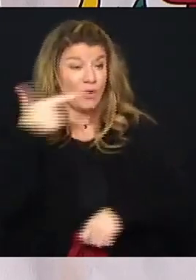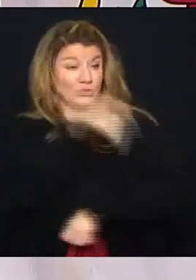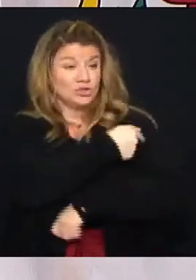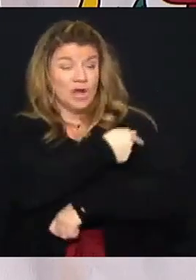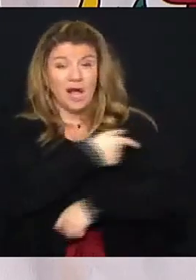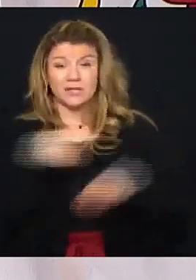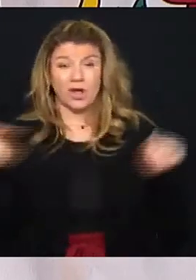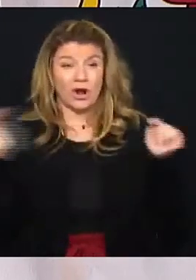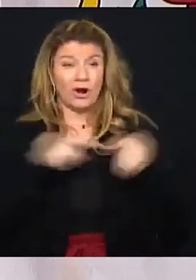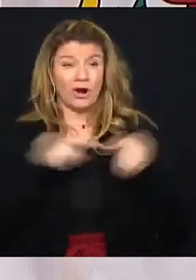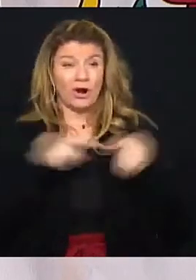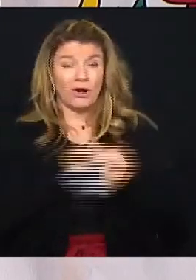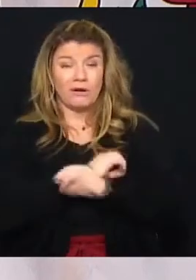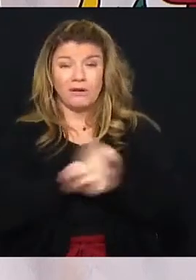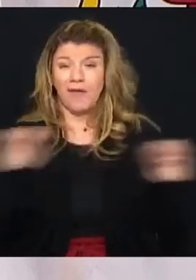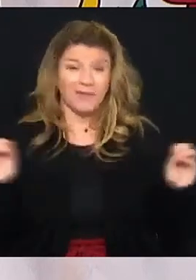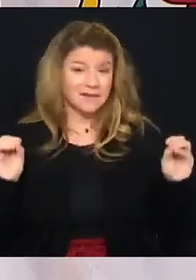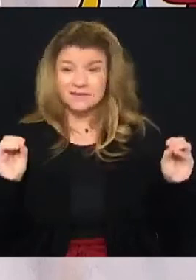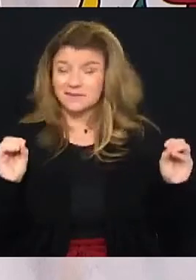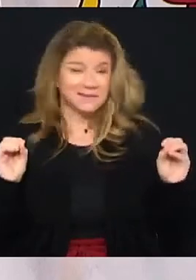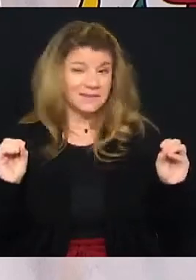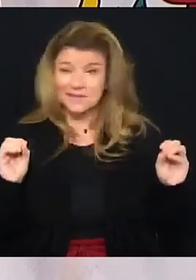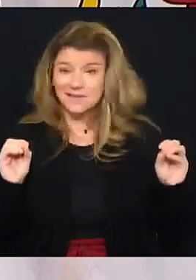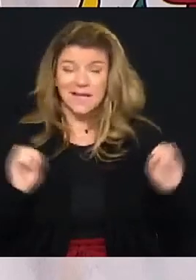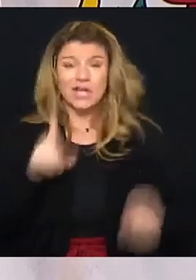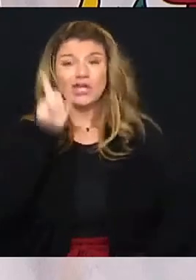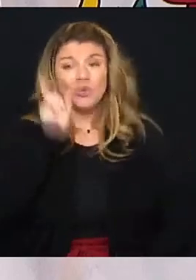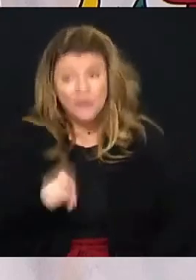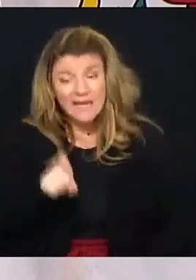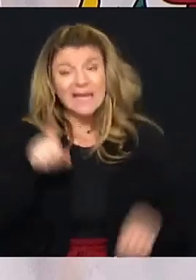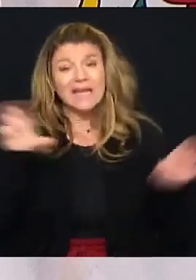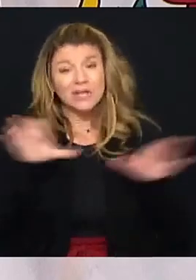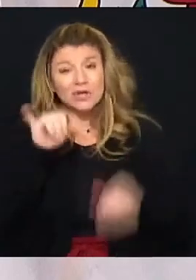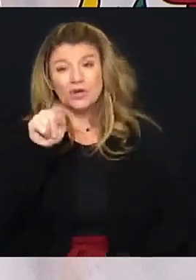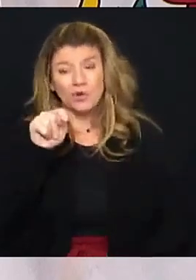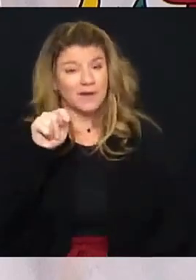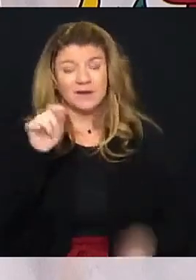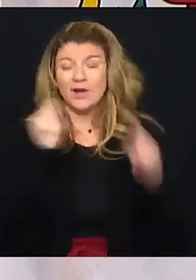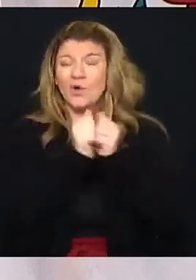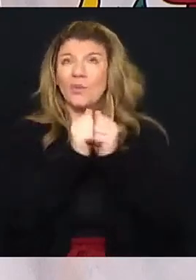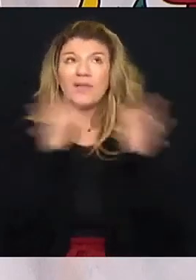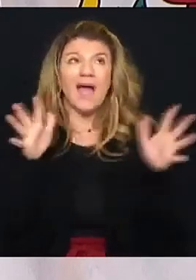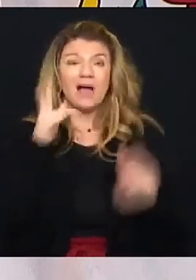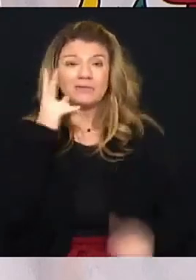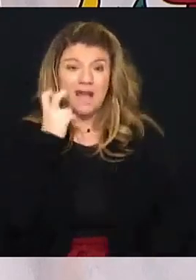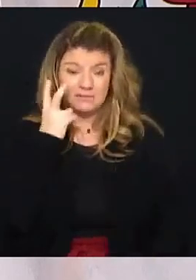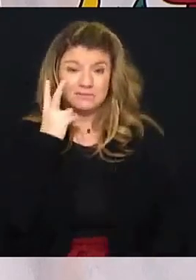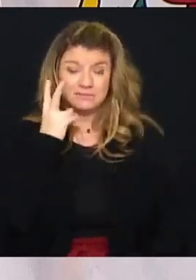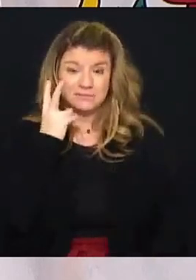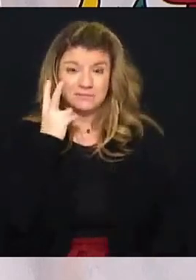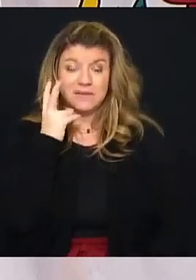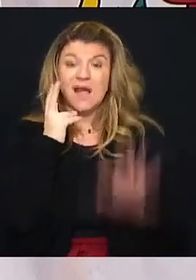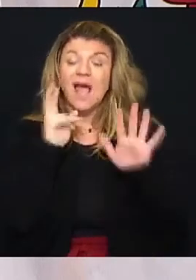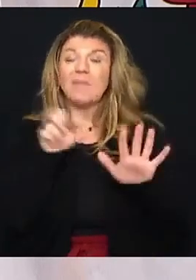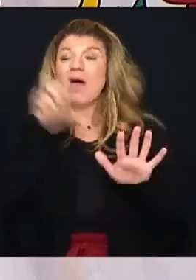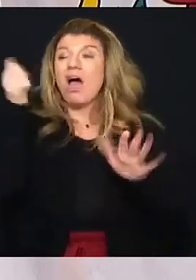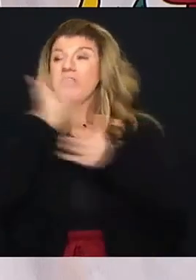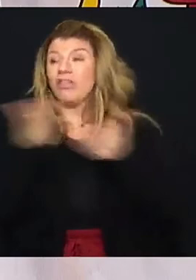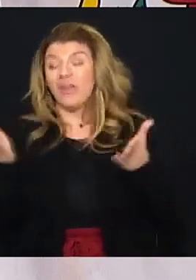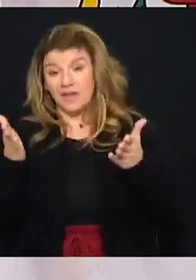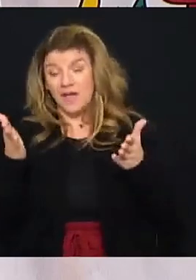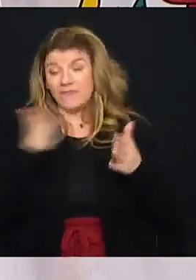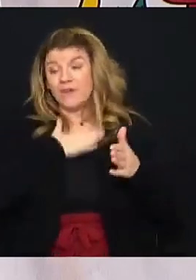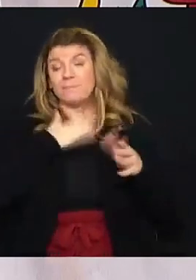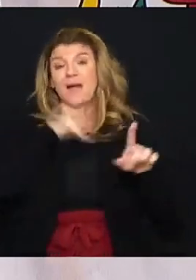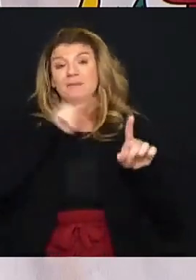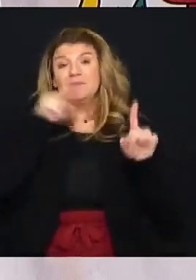almost harmless to you. You need to take them without any question. And the other thing, from the